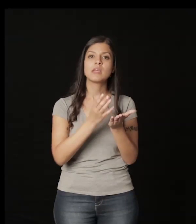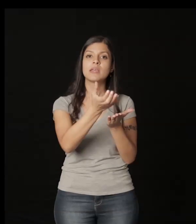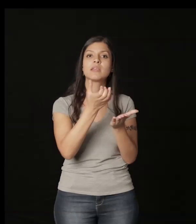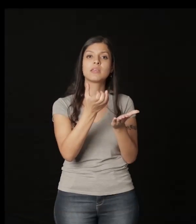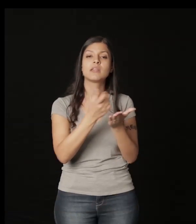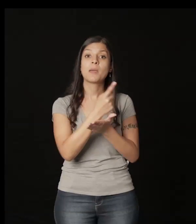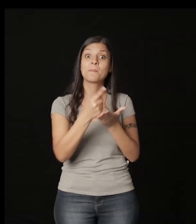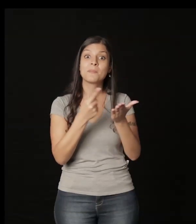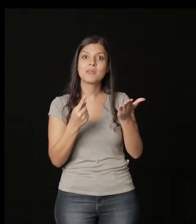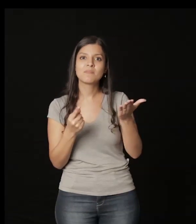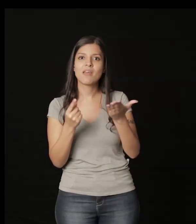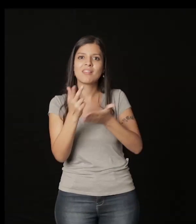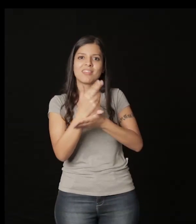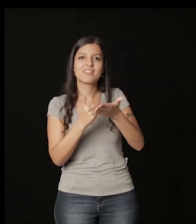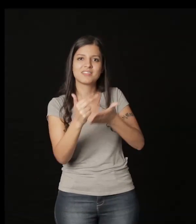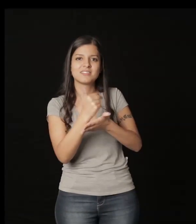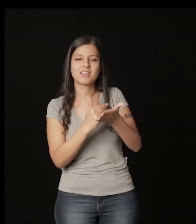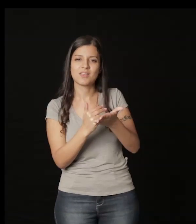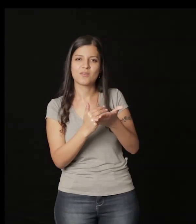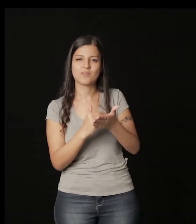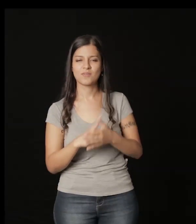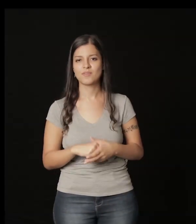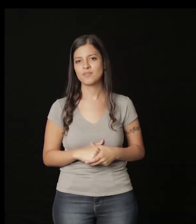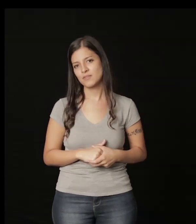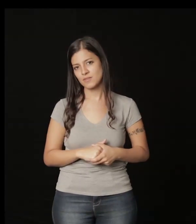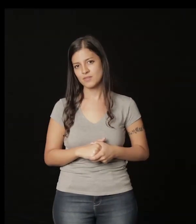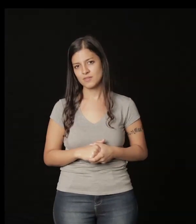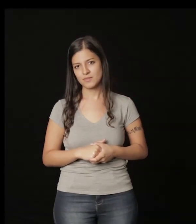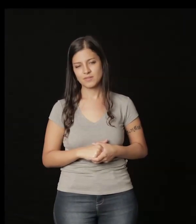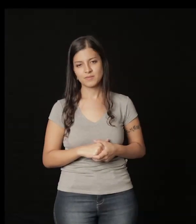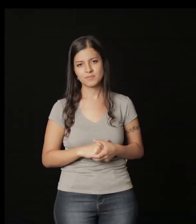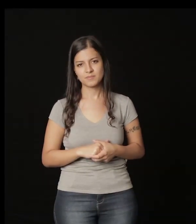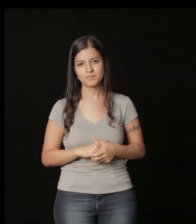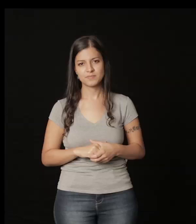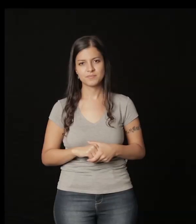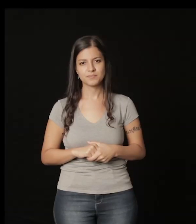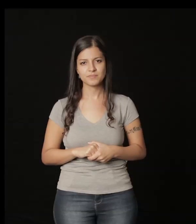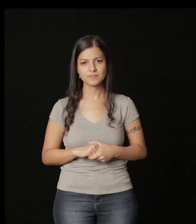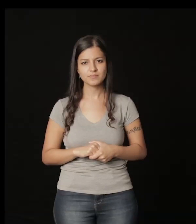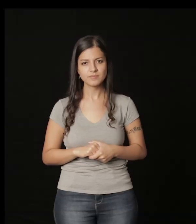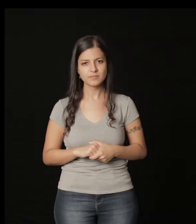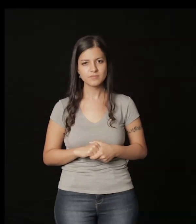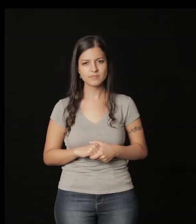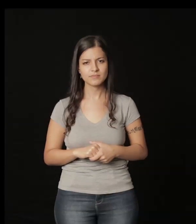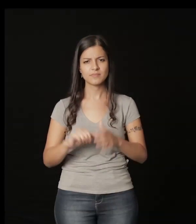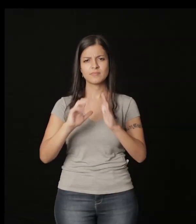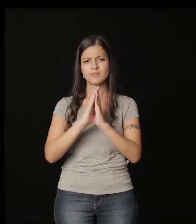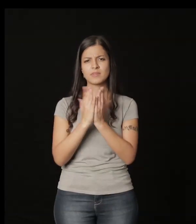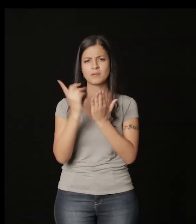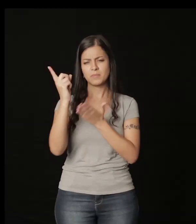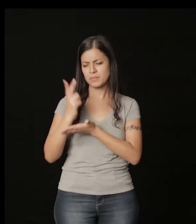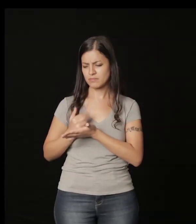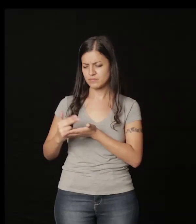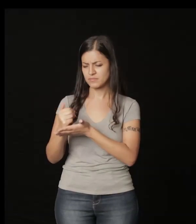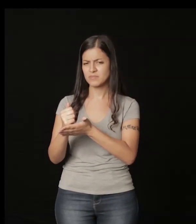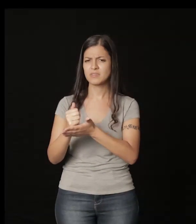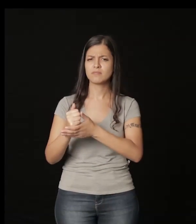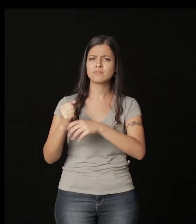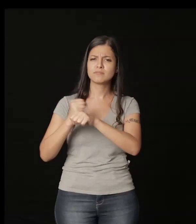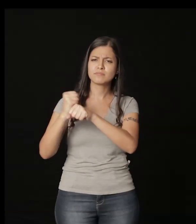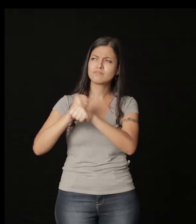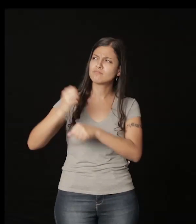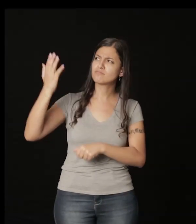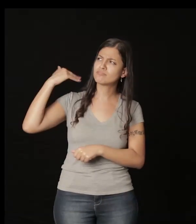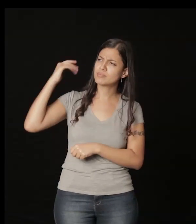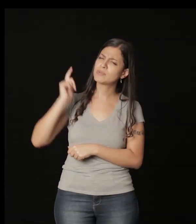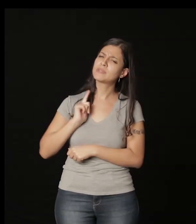notebook, and it inspired us to try to make an illustrated Bible. And there's a long history of illustrated Bibles